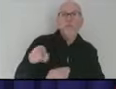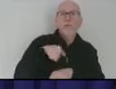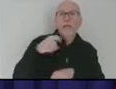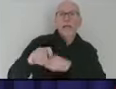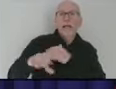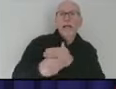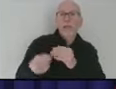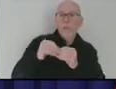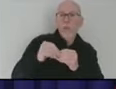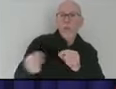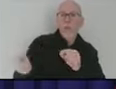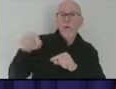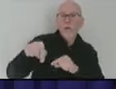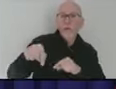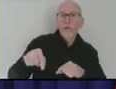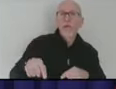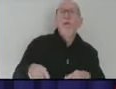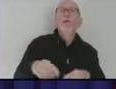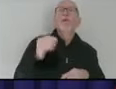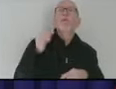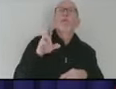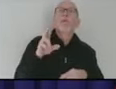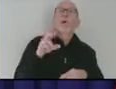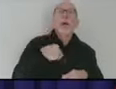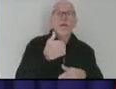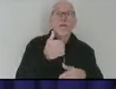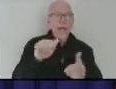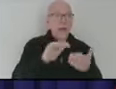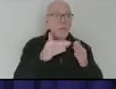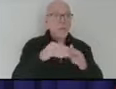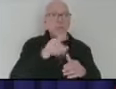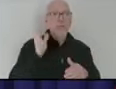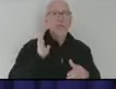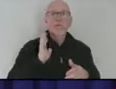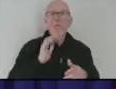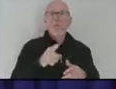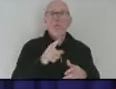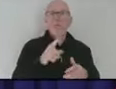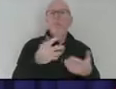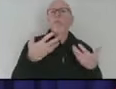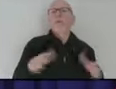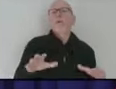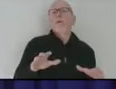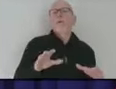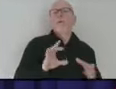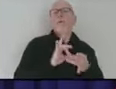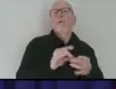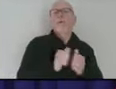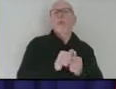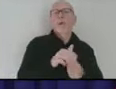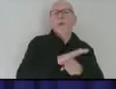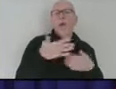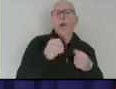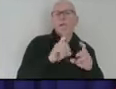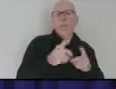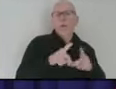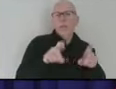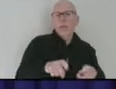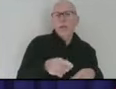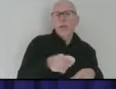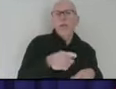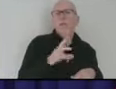additional lane there? And or are there particular communities that before didn't really want to be associated with a local health department testing site or didn't